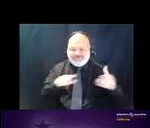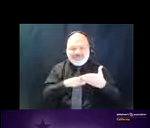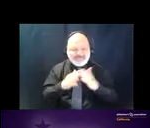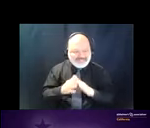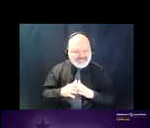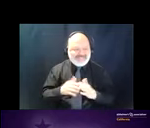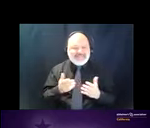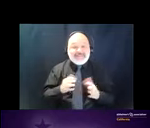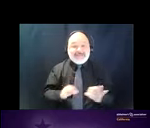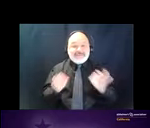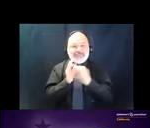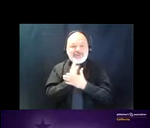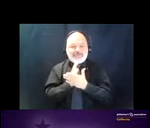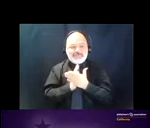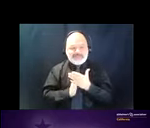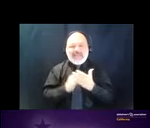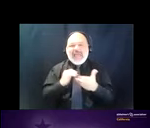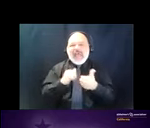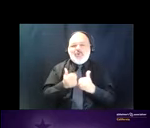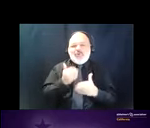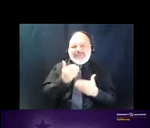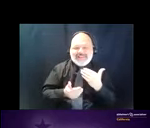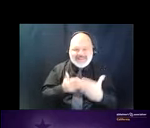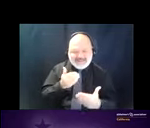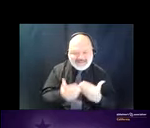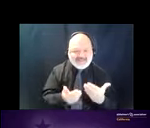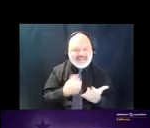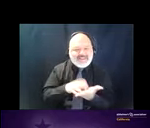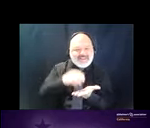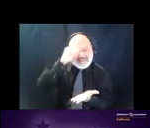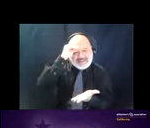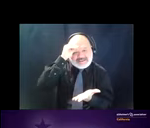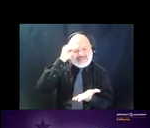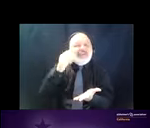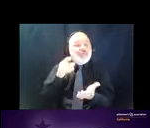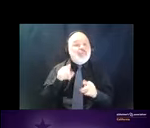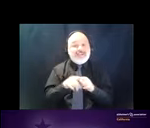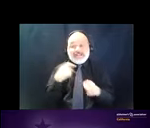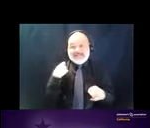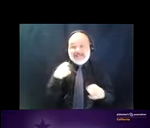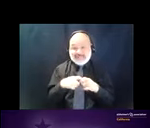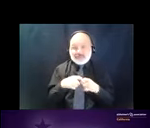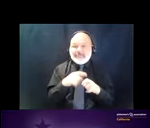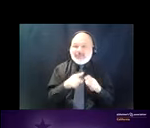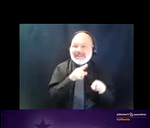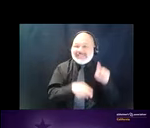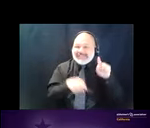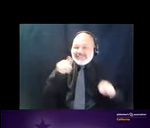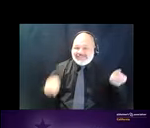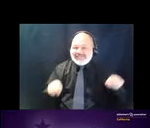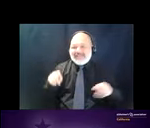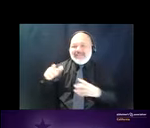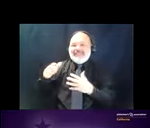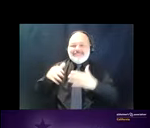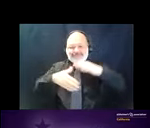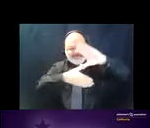It's an ongoing process of learning. And because even though as Latinos, we are diverse. So we can have Latinos in the Caribbean, in Central